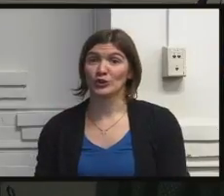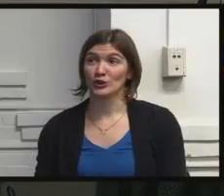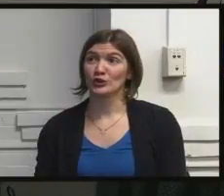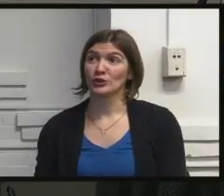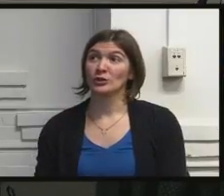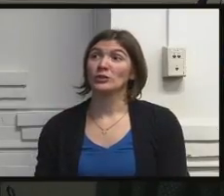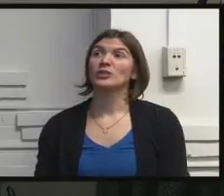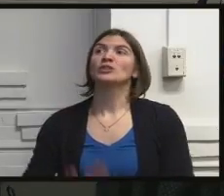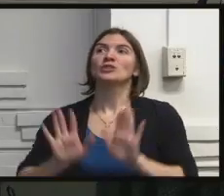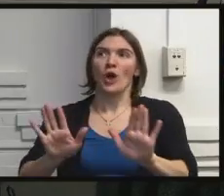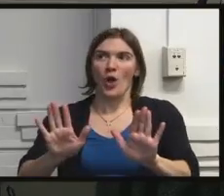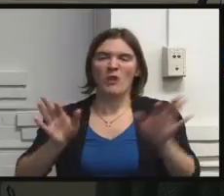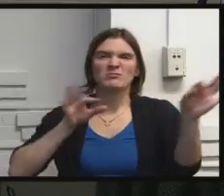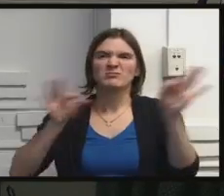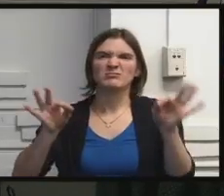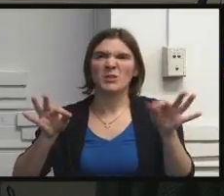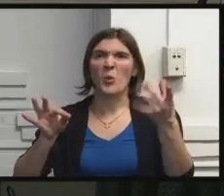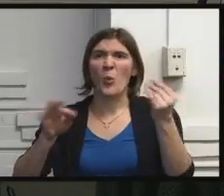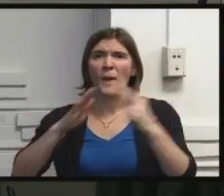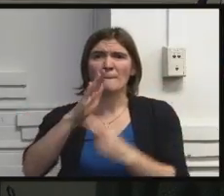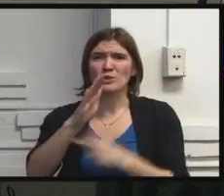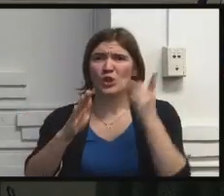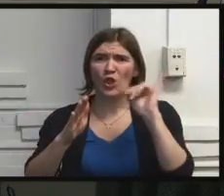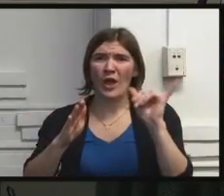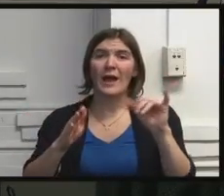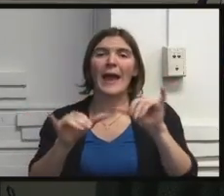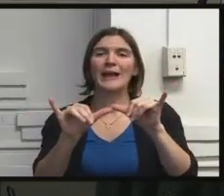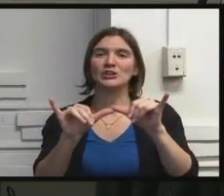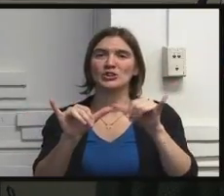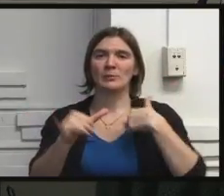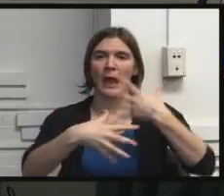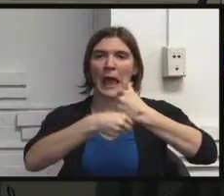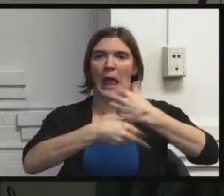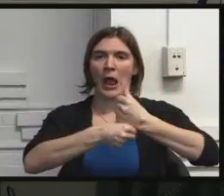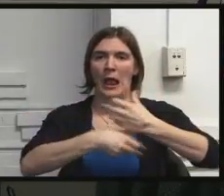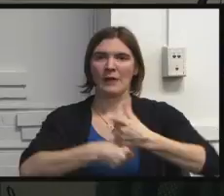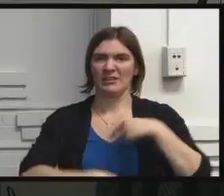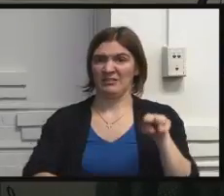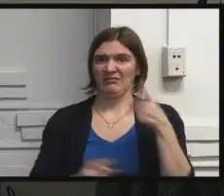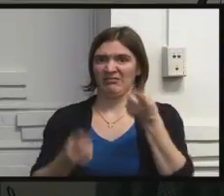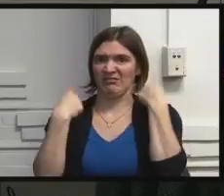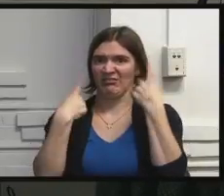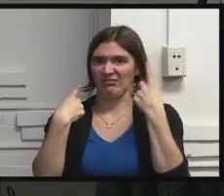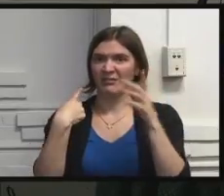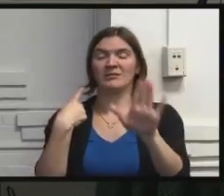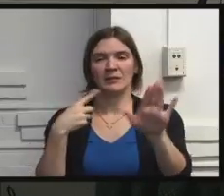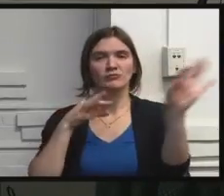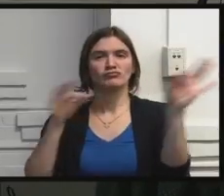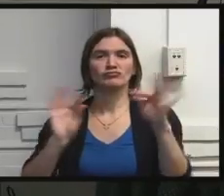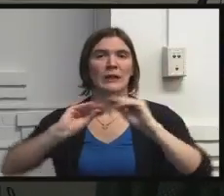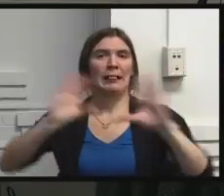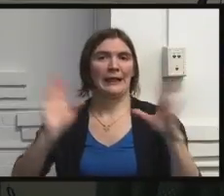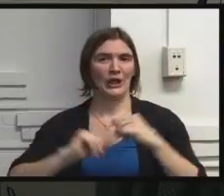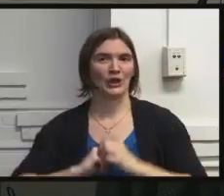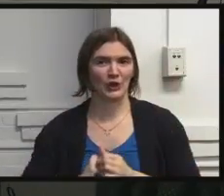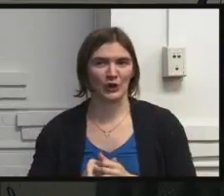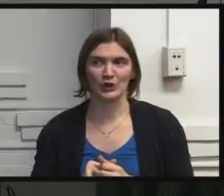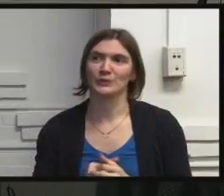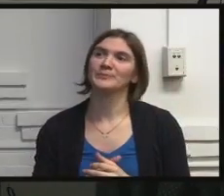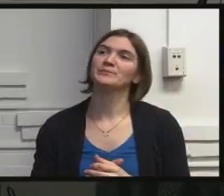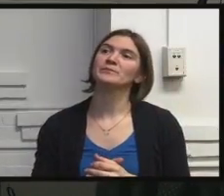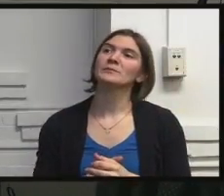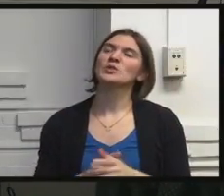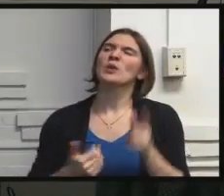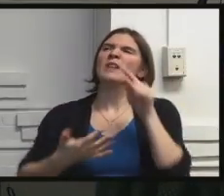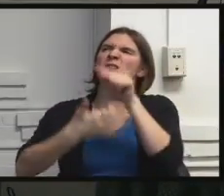So just to do some general terms, engineers love to use acronyms a lot of the time, and so we created this slide to help some of the dialogue and